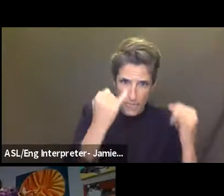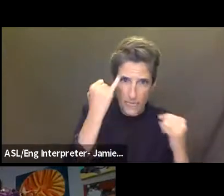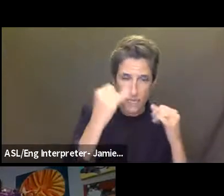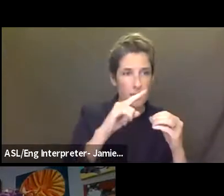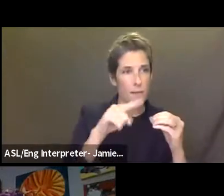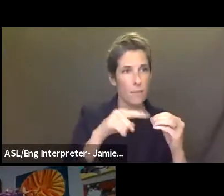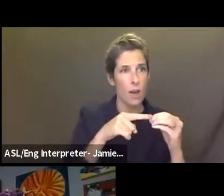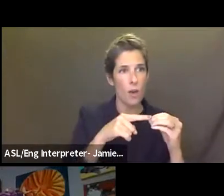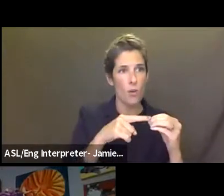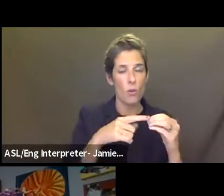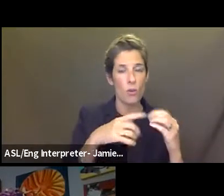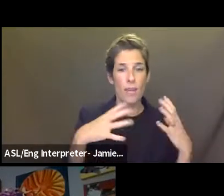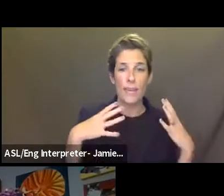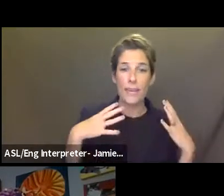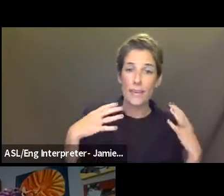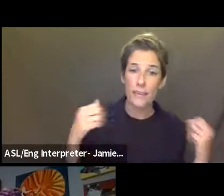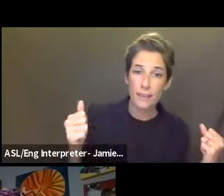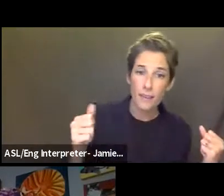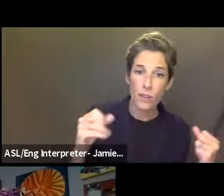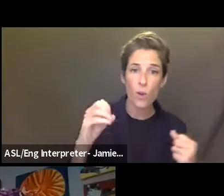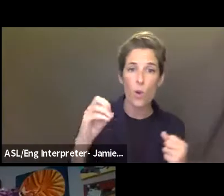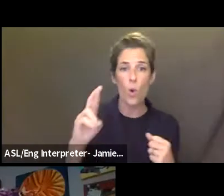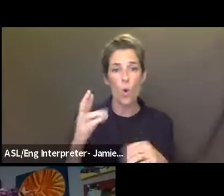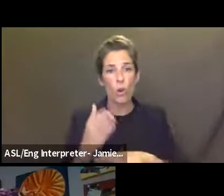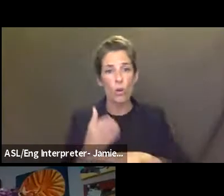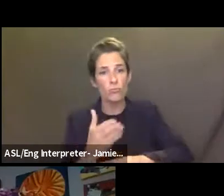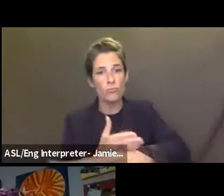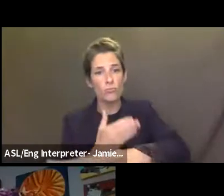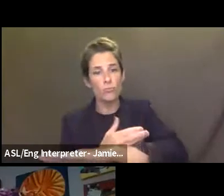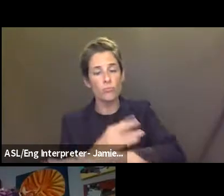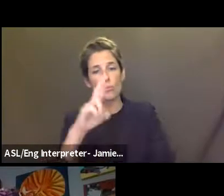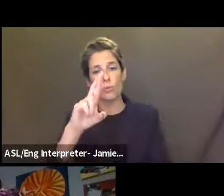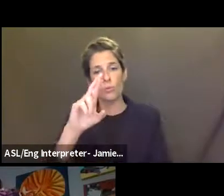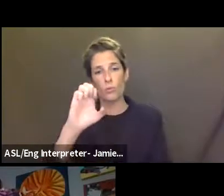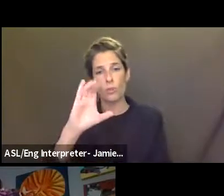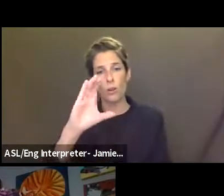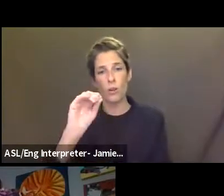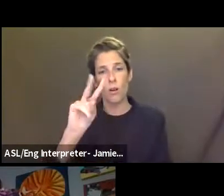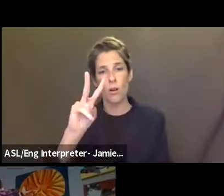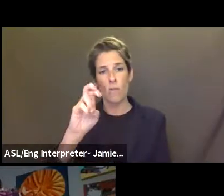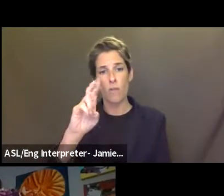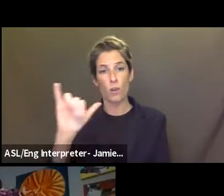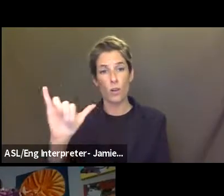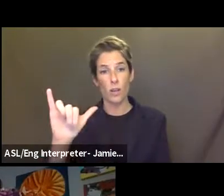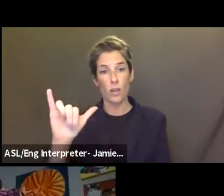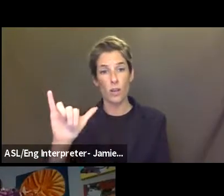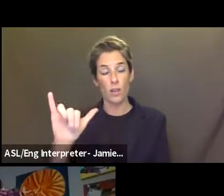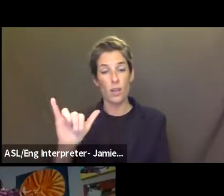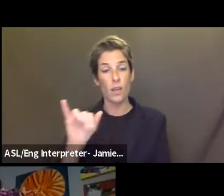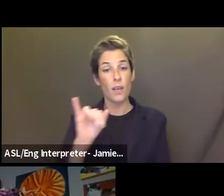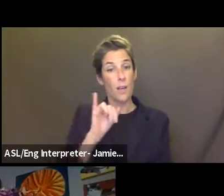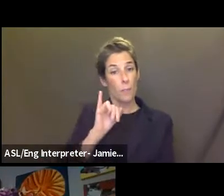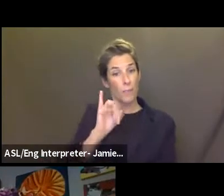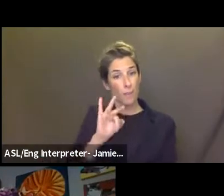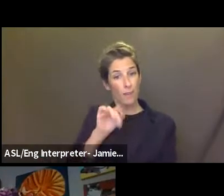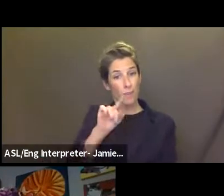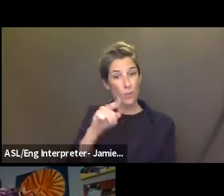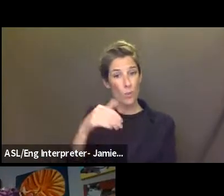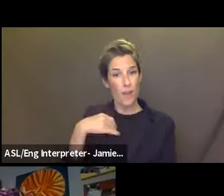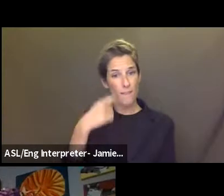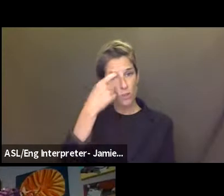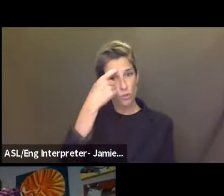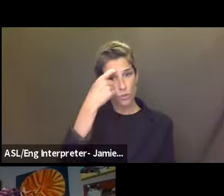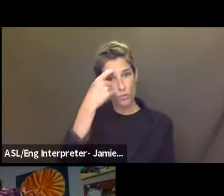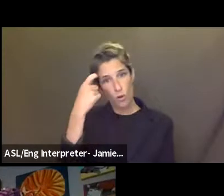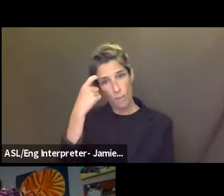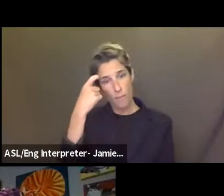recovery or healing. But if you have trauma today, and